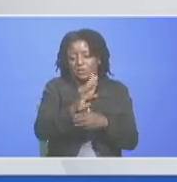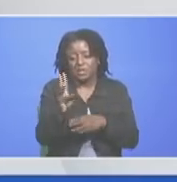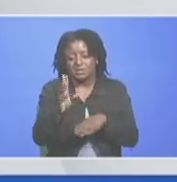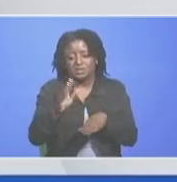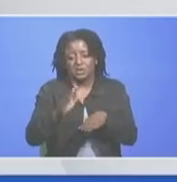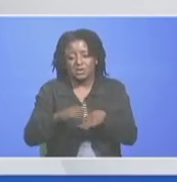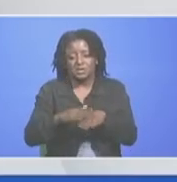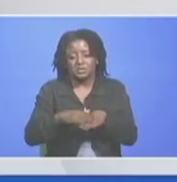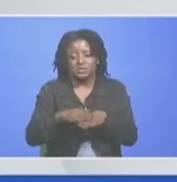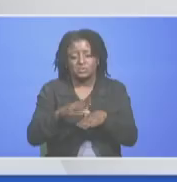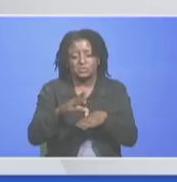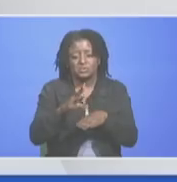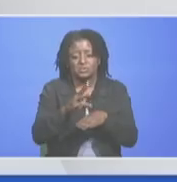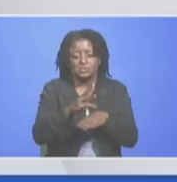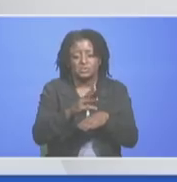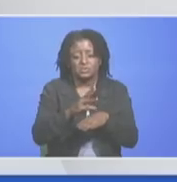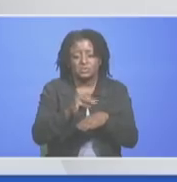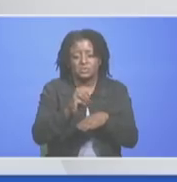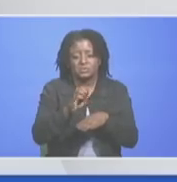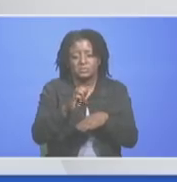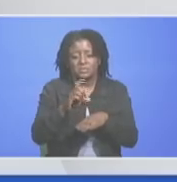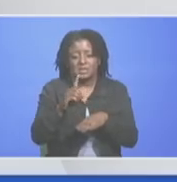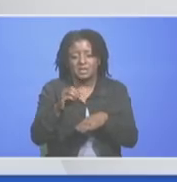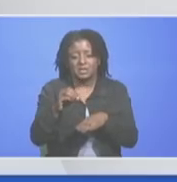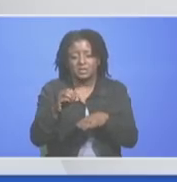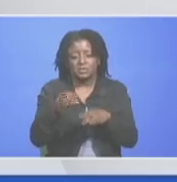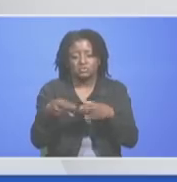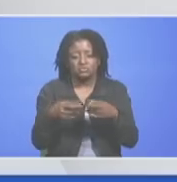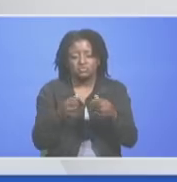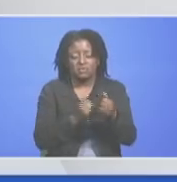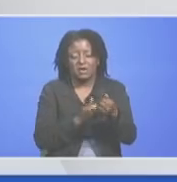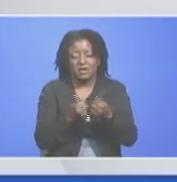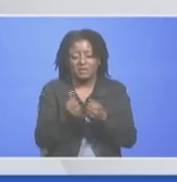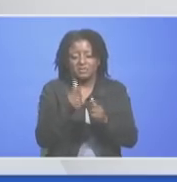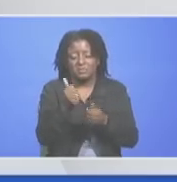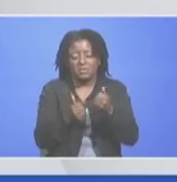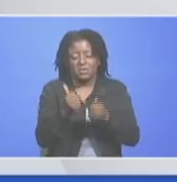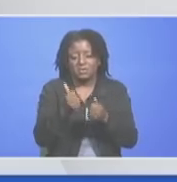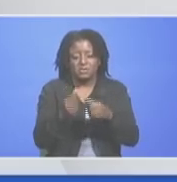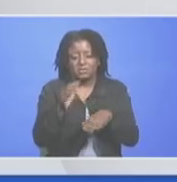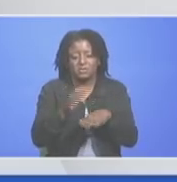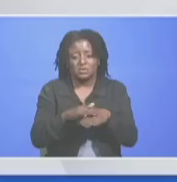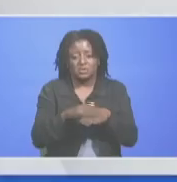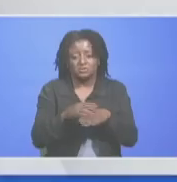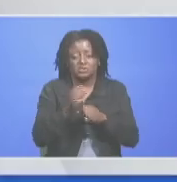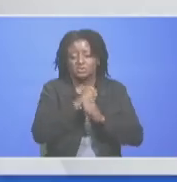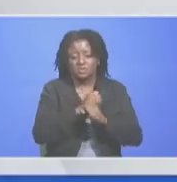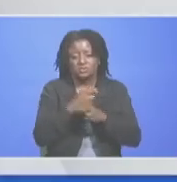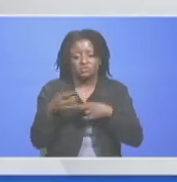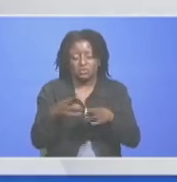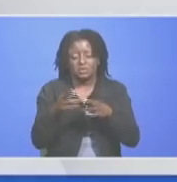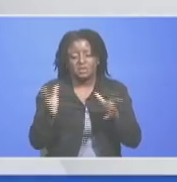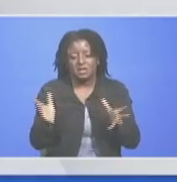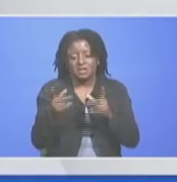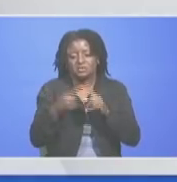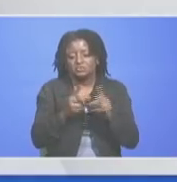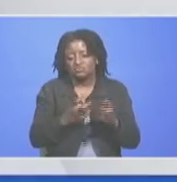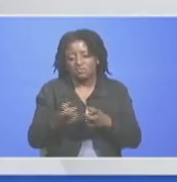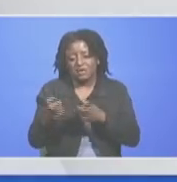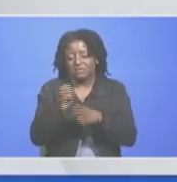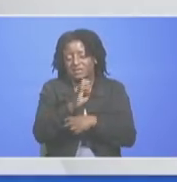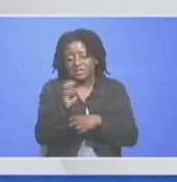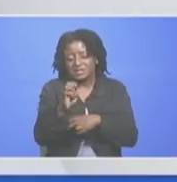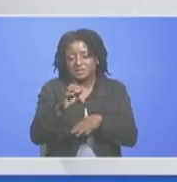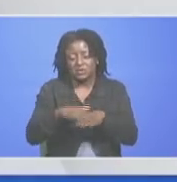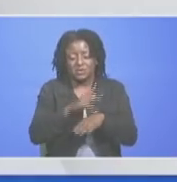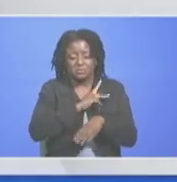Drive. Motorists traveling north on Soldier Road are encouraged to continue traveling east on Prince Charles Drive or west onto Robinson Road